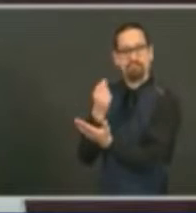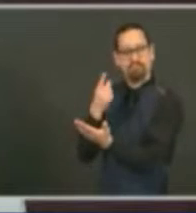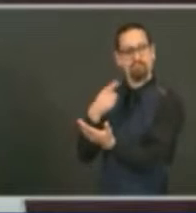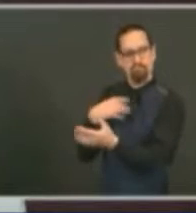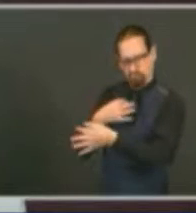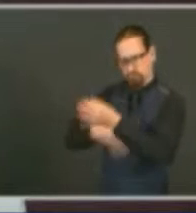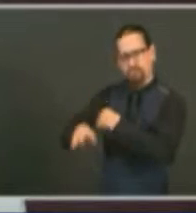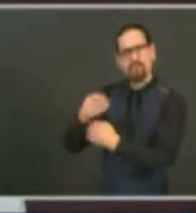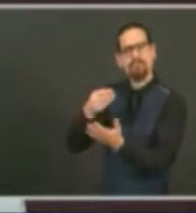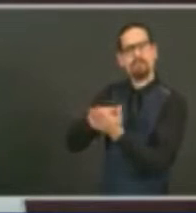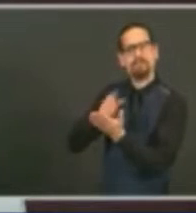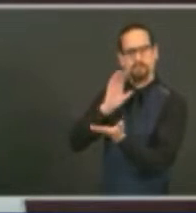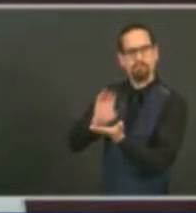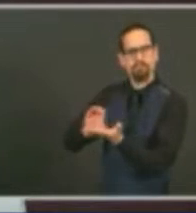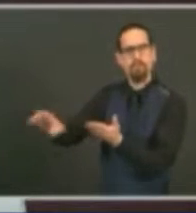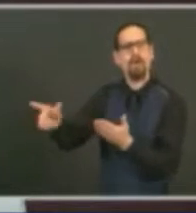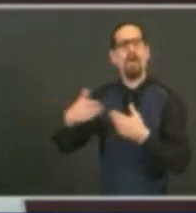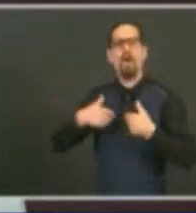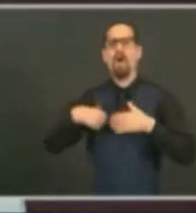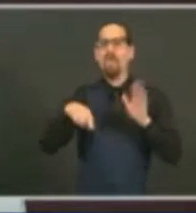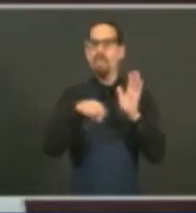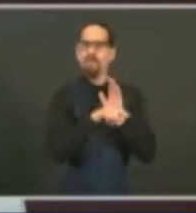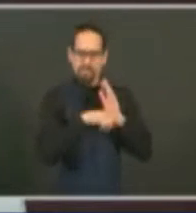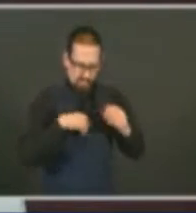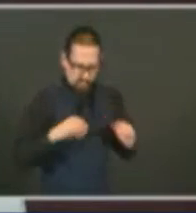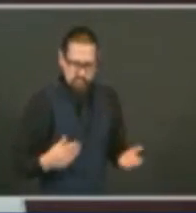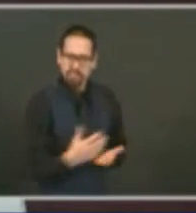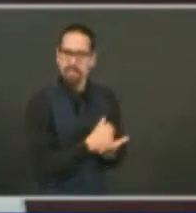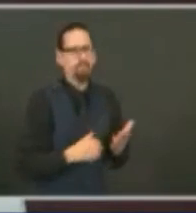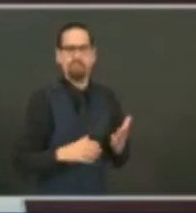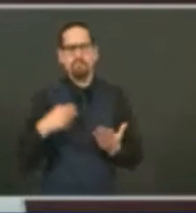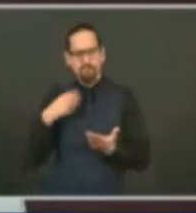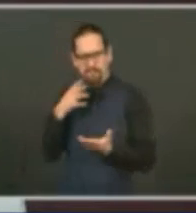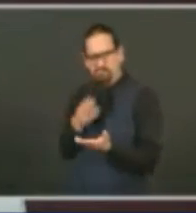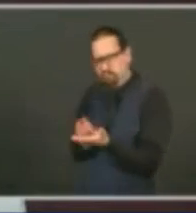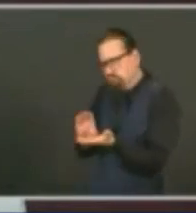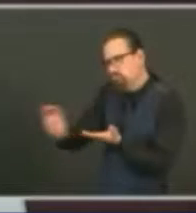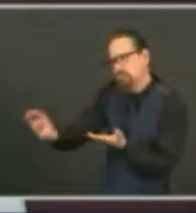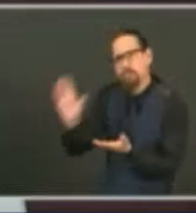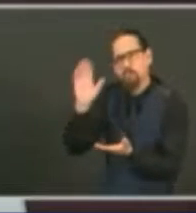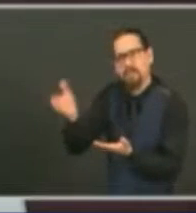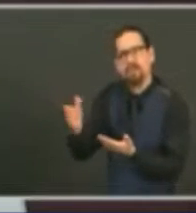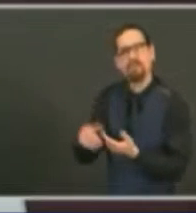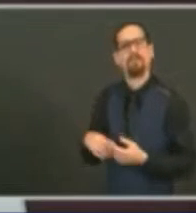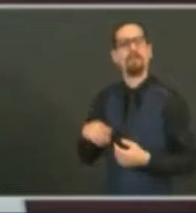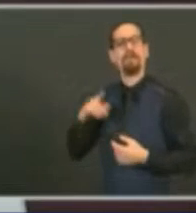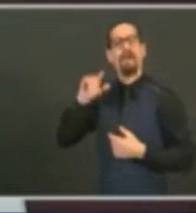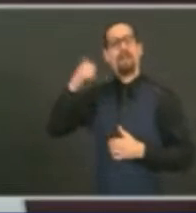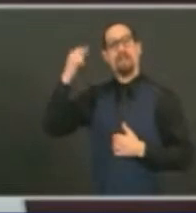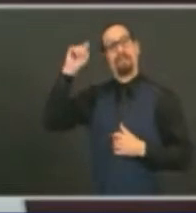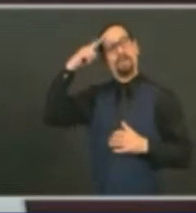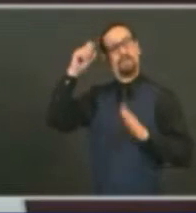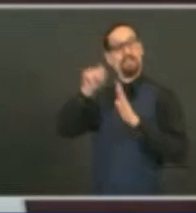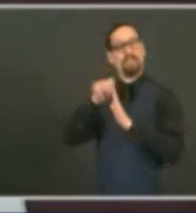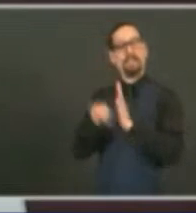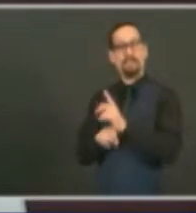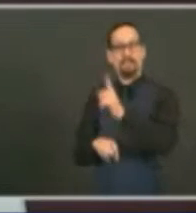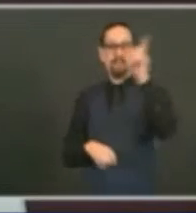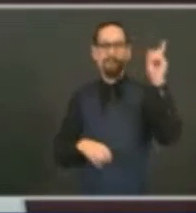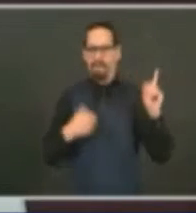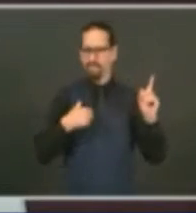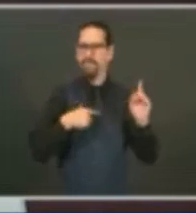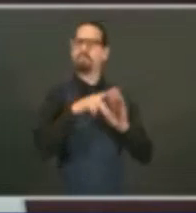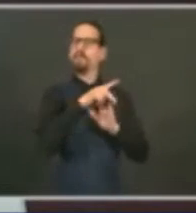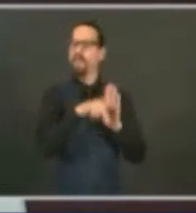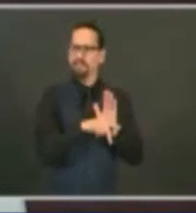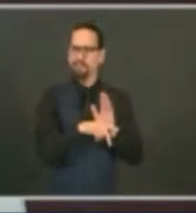lost for closure. The governor has been exemplary among governors in offering that dual policy. So we think